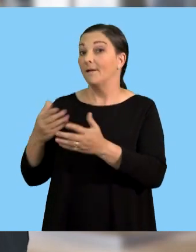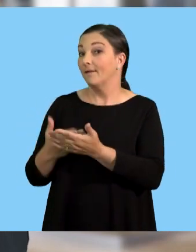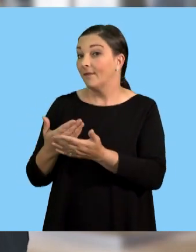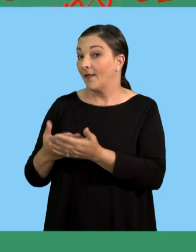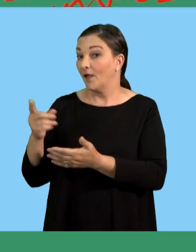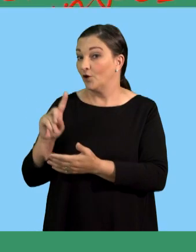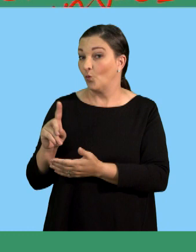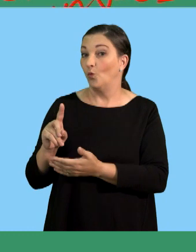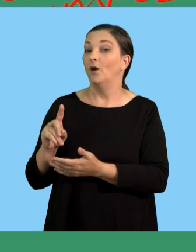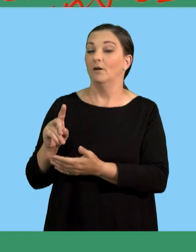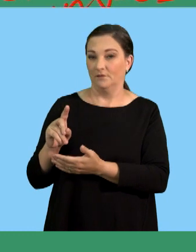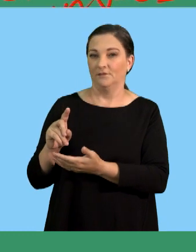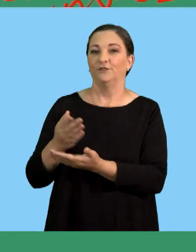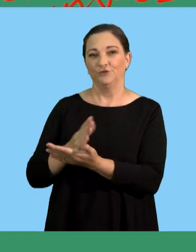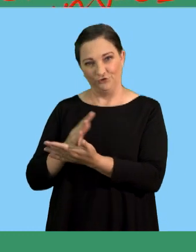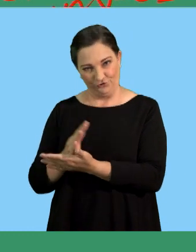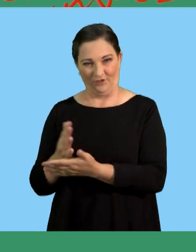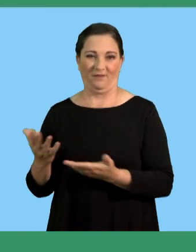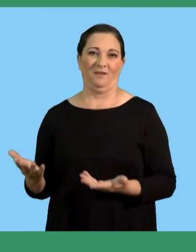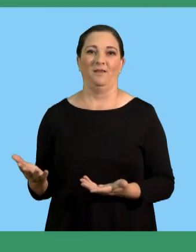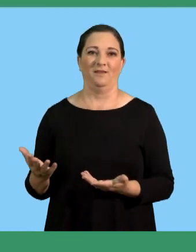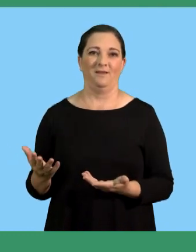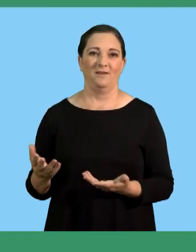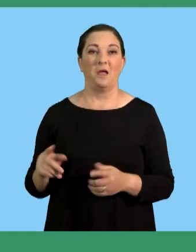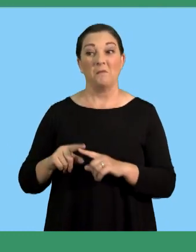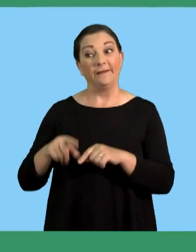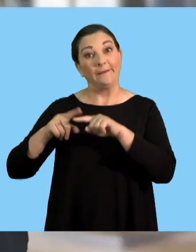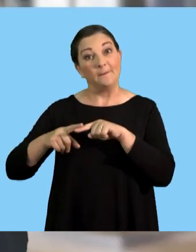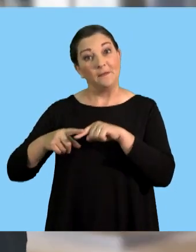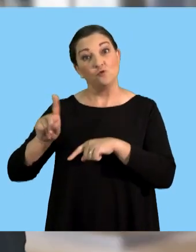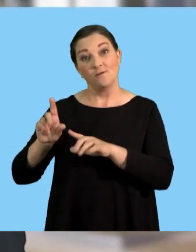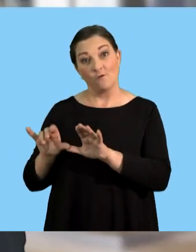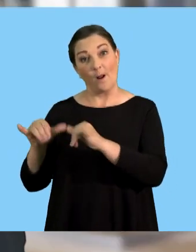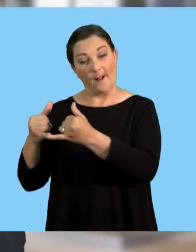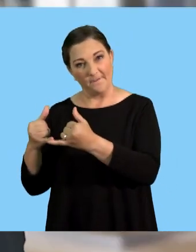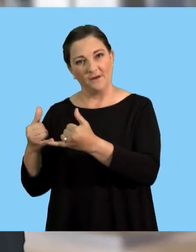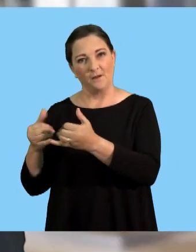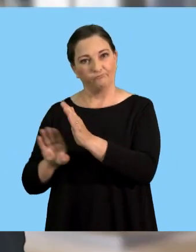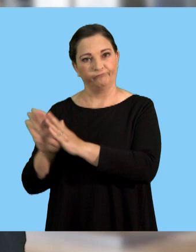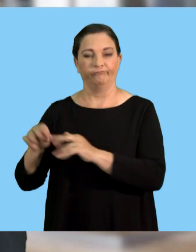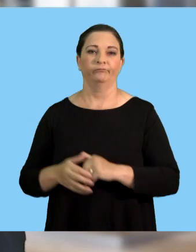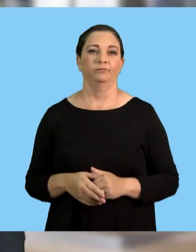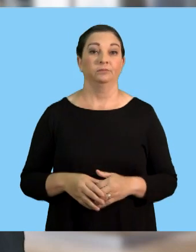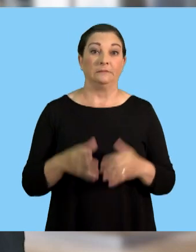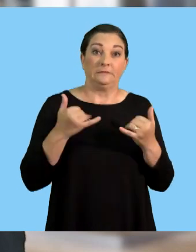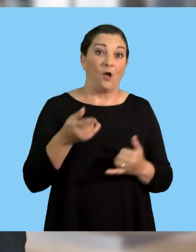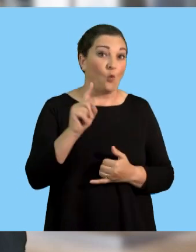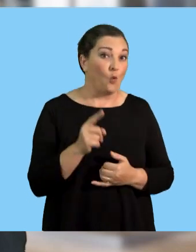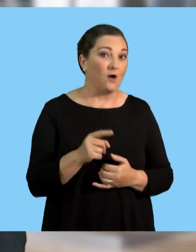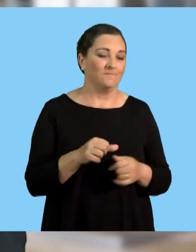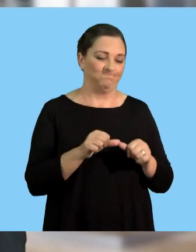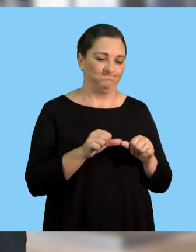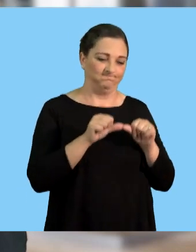legal obligation, meaning they are not forced to give you your returns. It depends on the company performance. Now we look into fixed deposit.